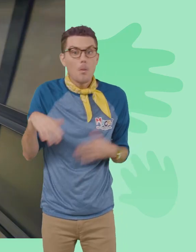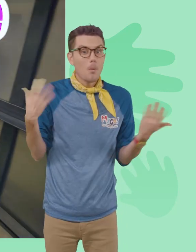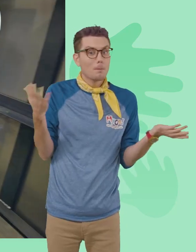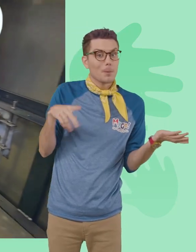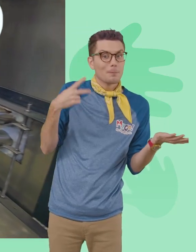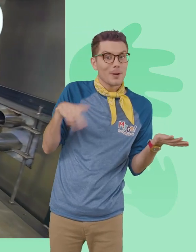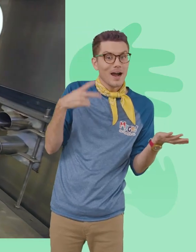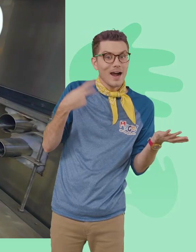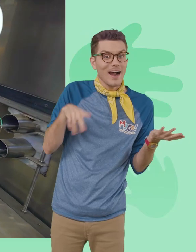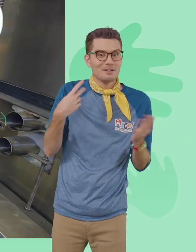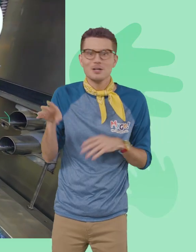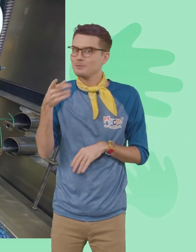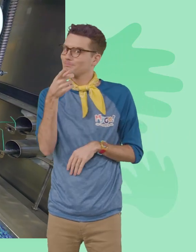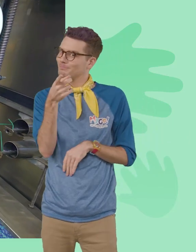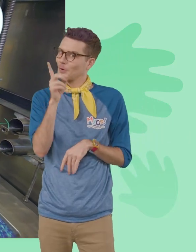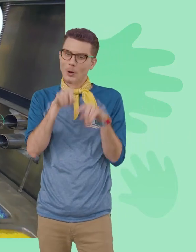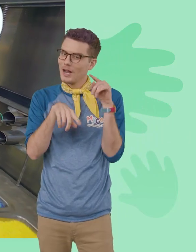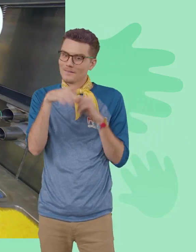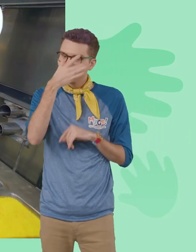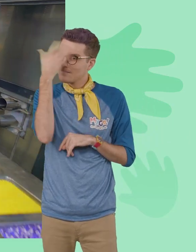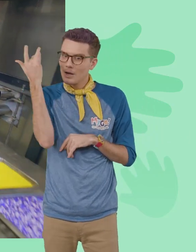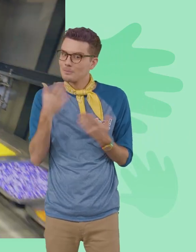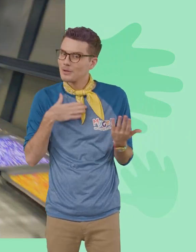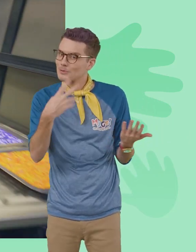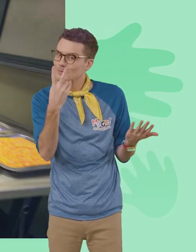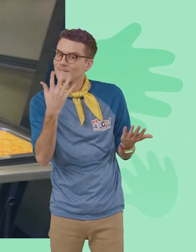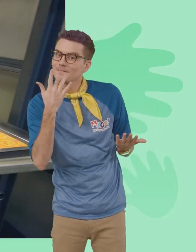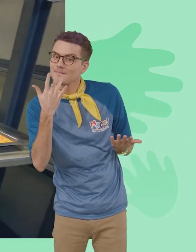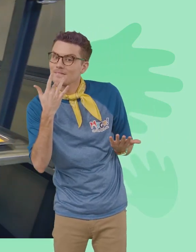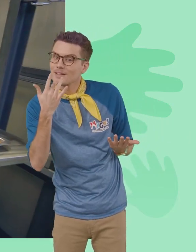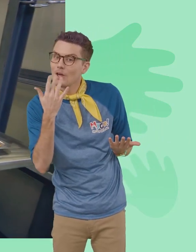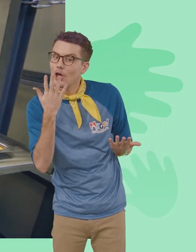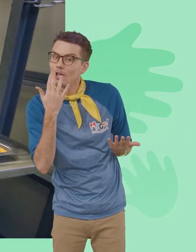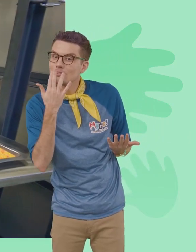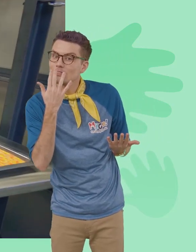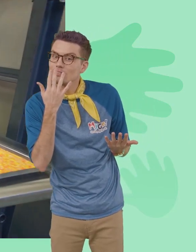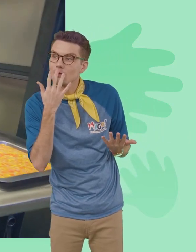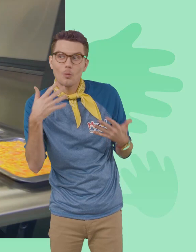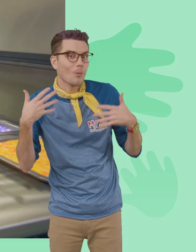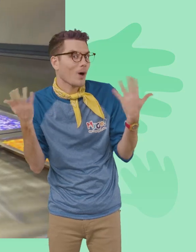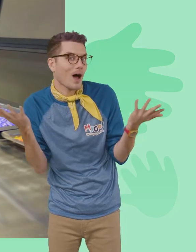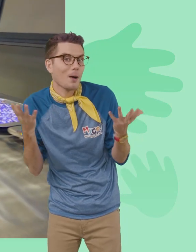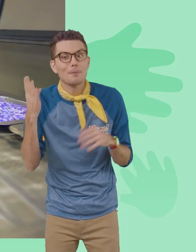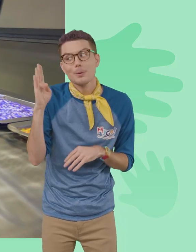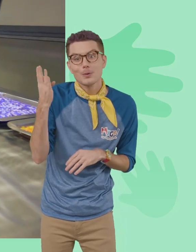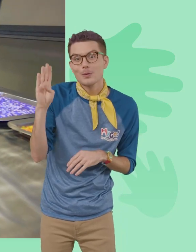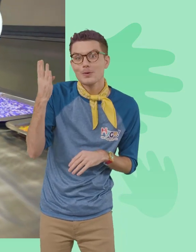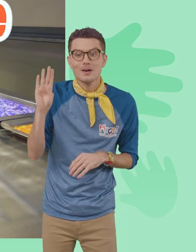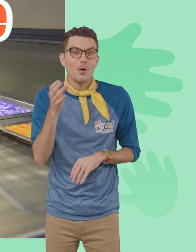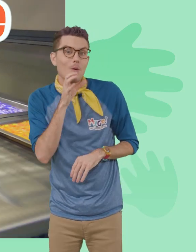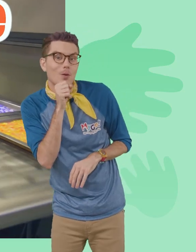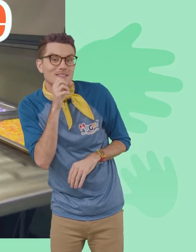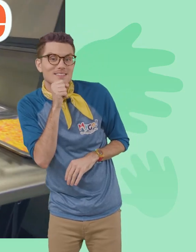purple. Oh, and you can't forget about my two favorite colors, blue and